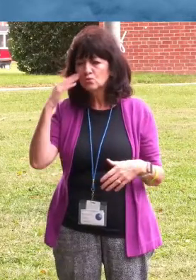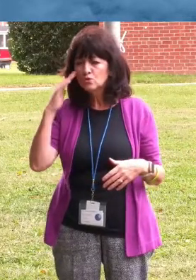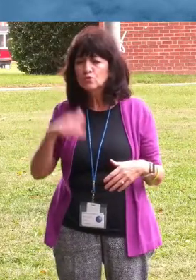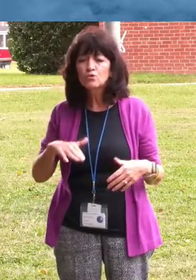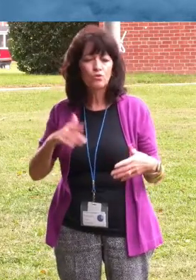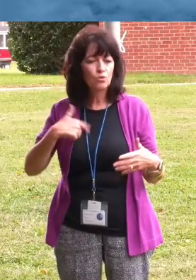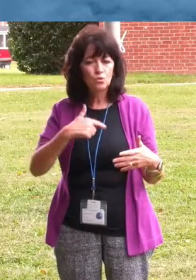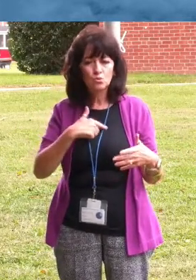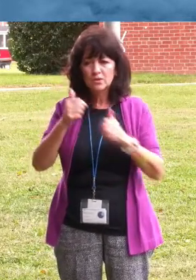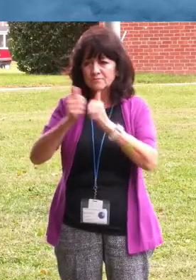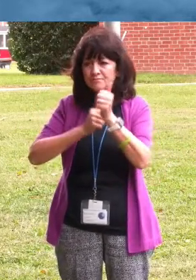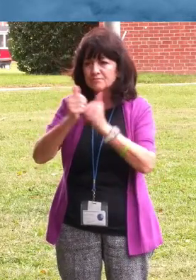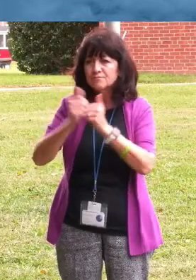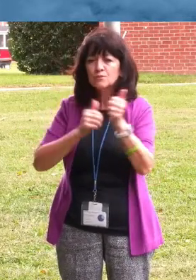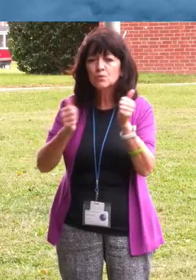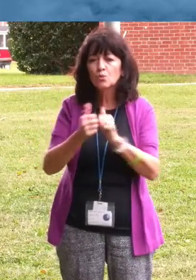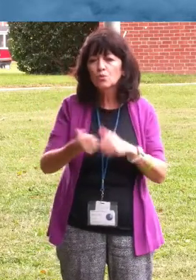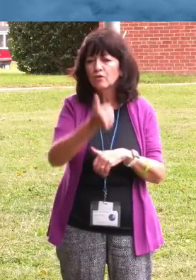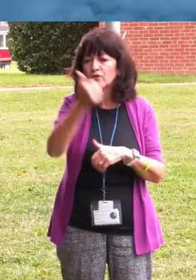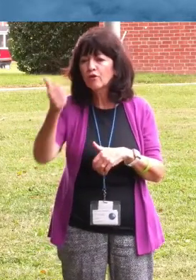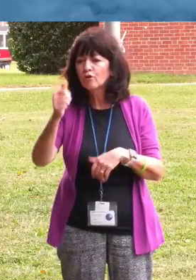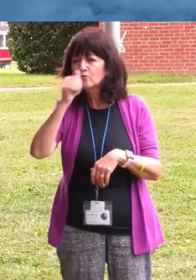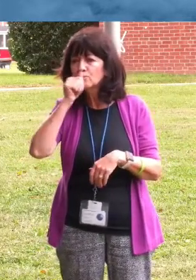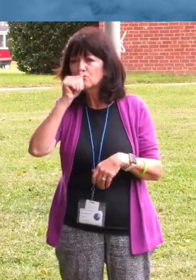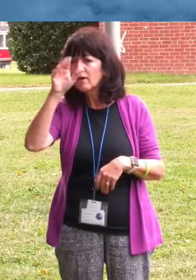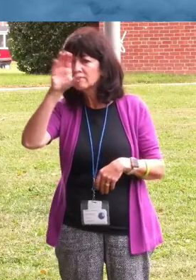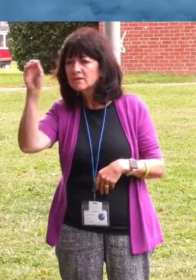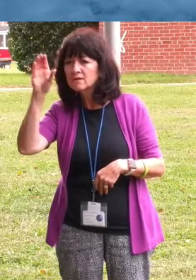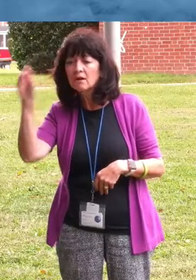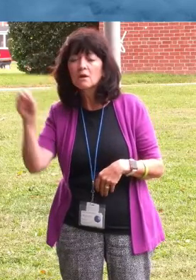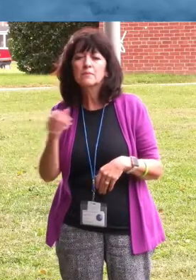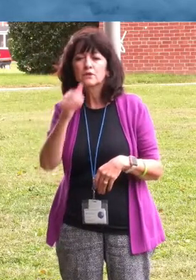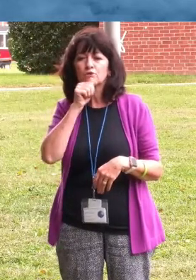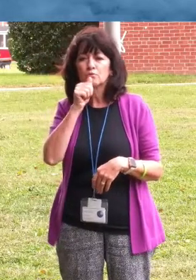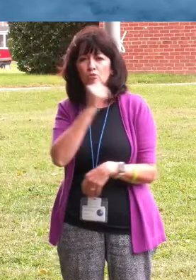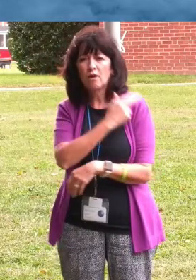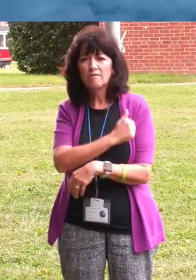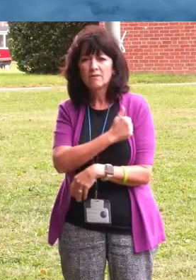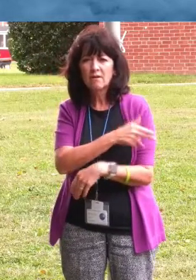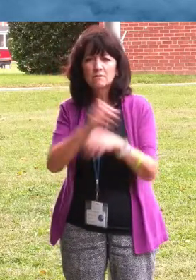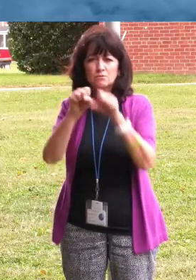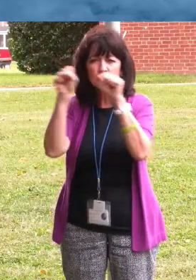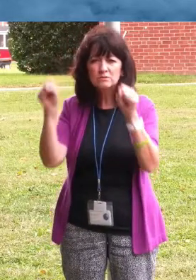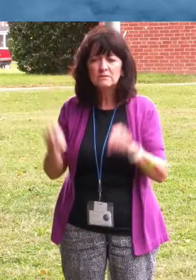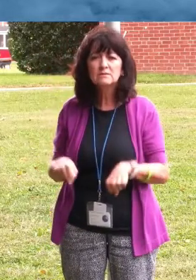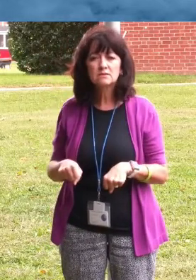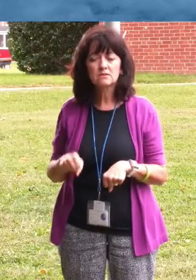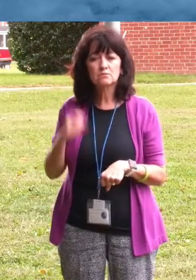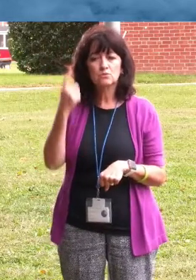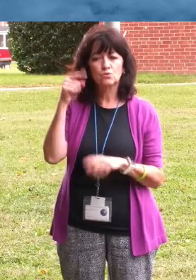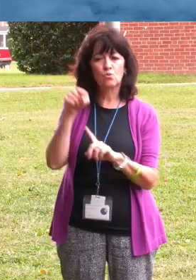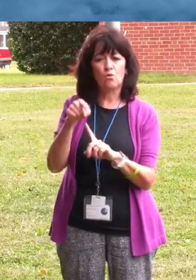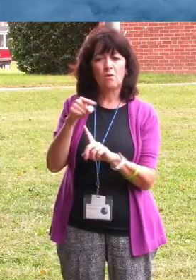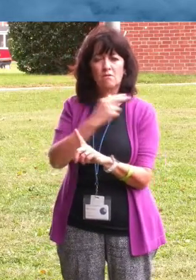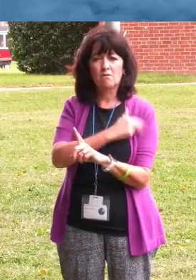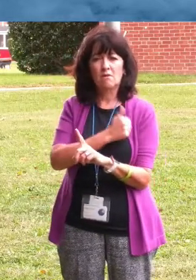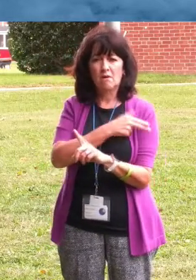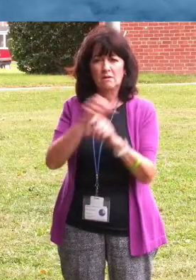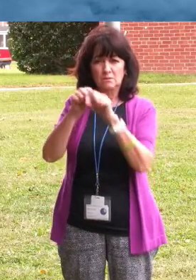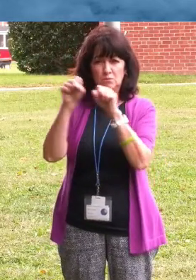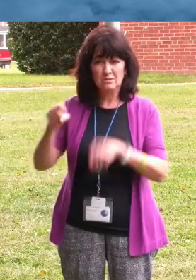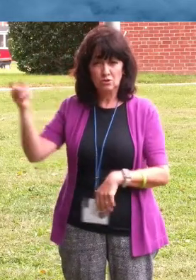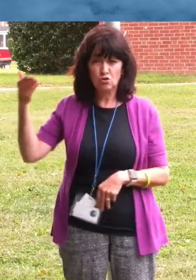competing, as all of you know, with private sector hospital systems and the like. One hospital system I know is